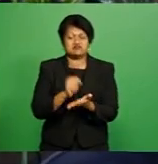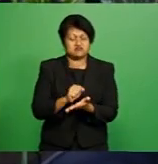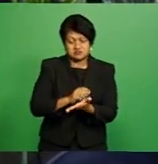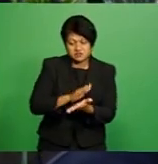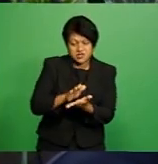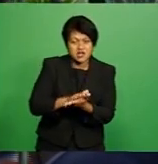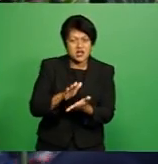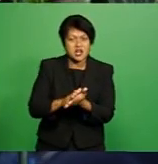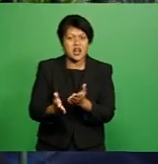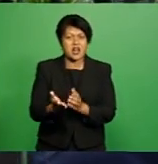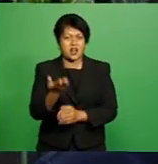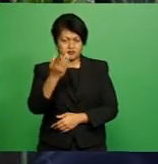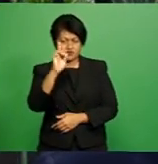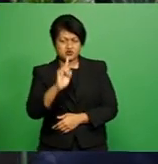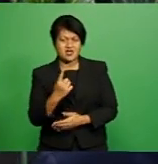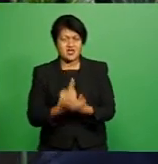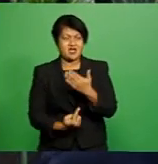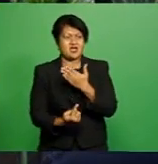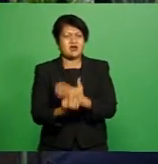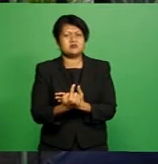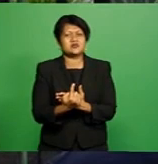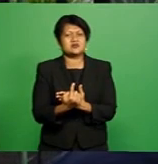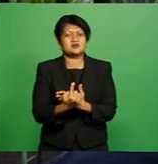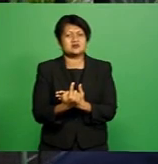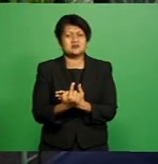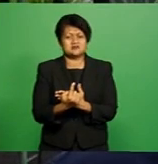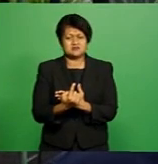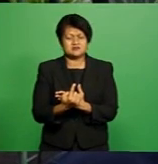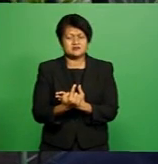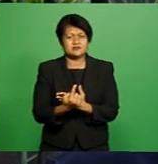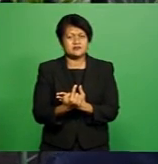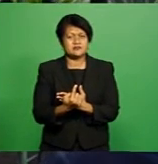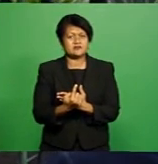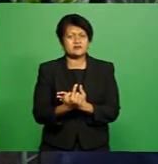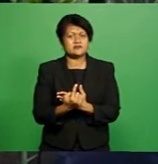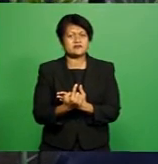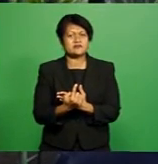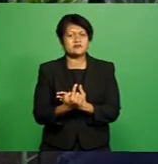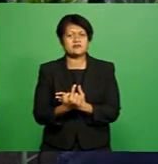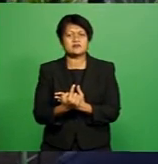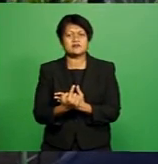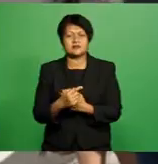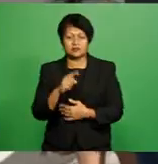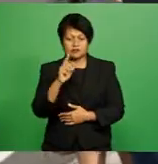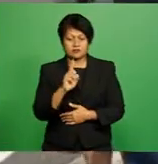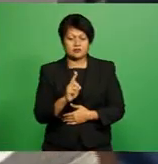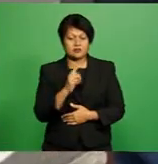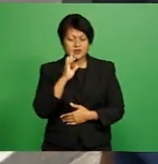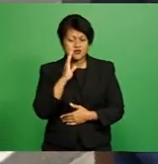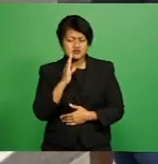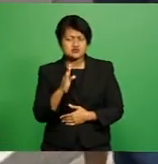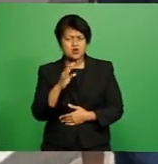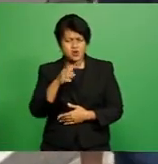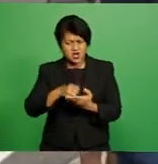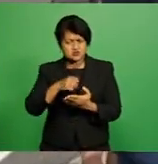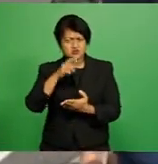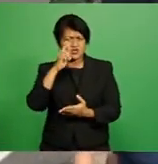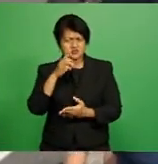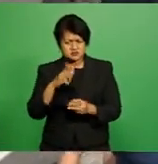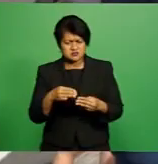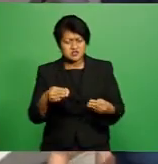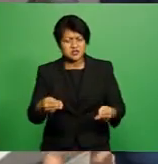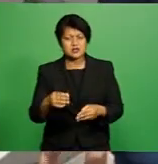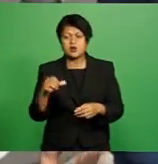waste, what kind of waste, so we were able to put this all together and then prepare educational materials and awareness for people